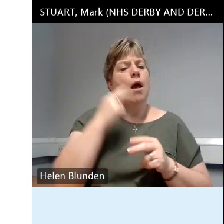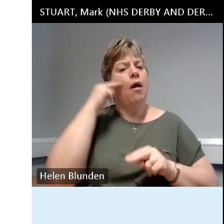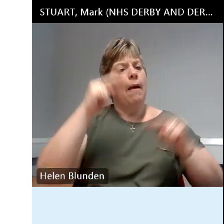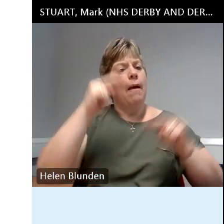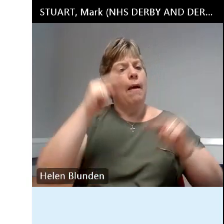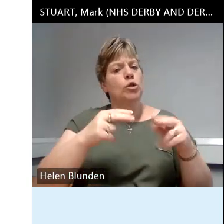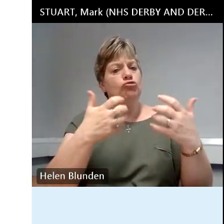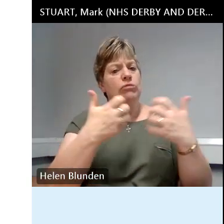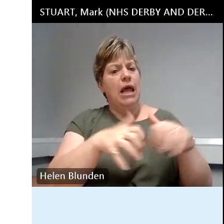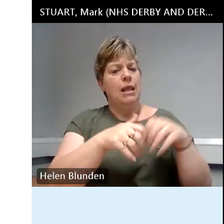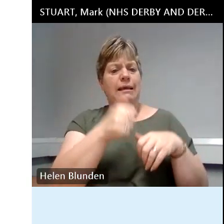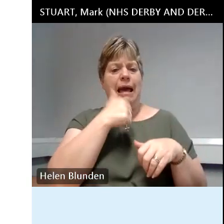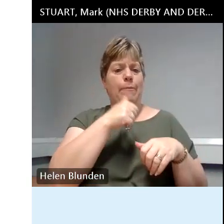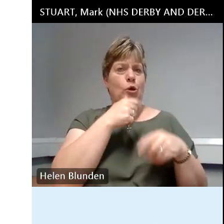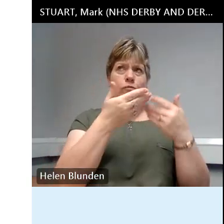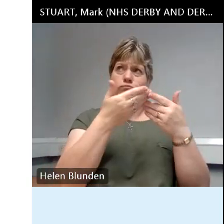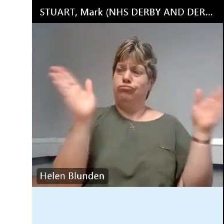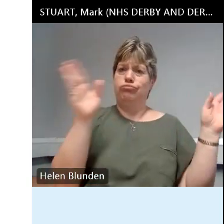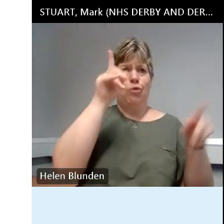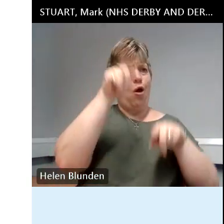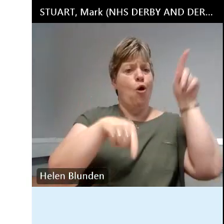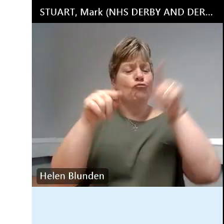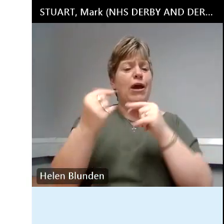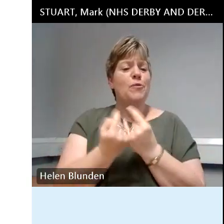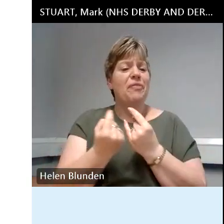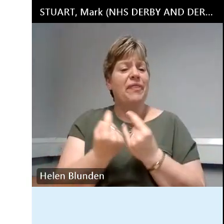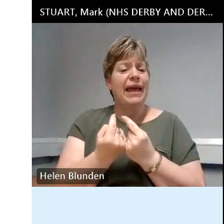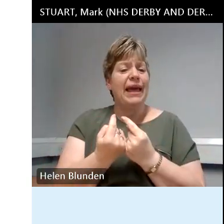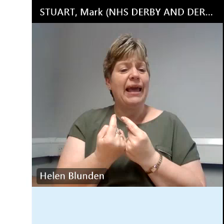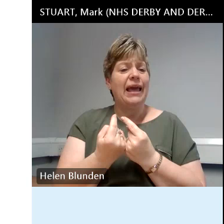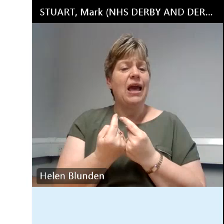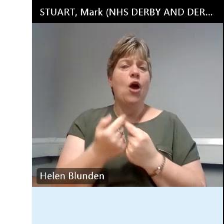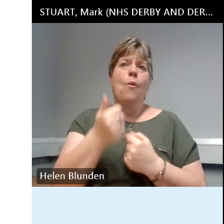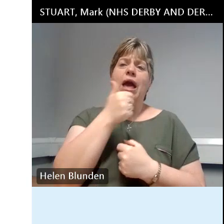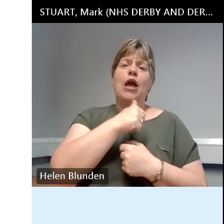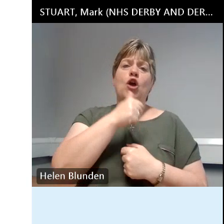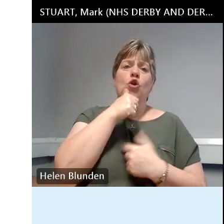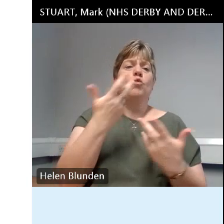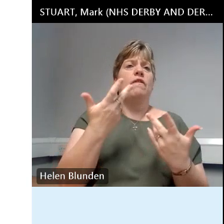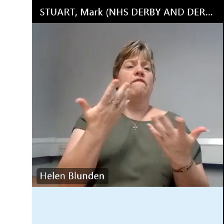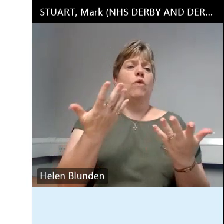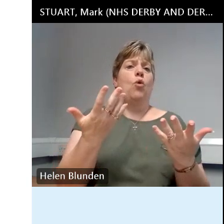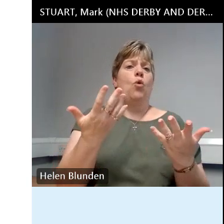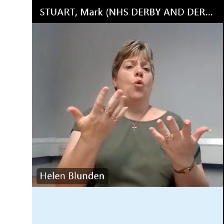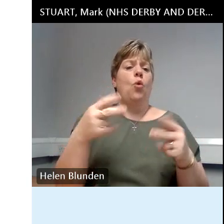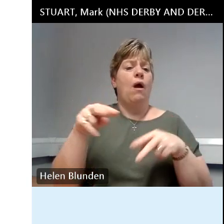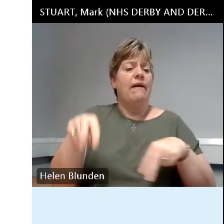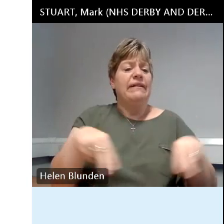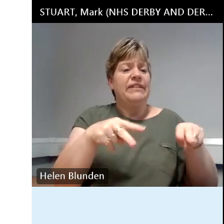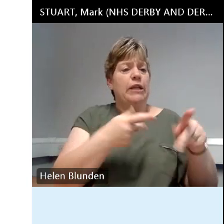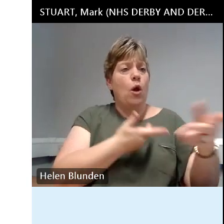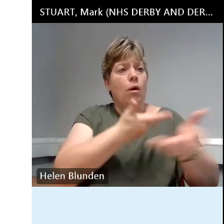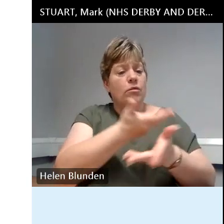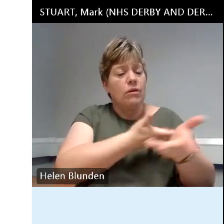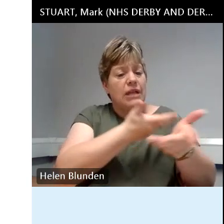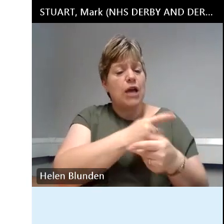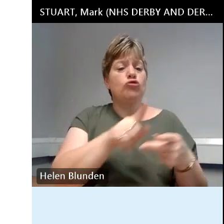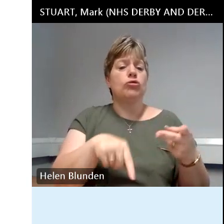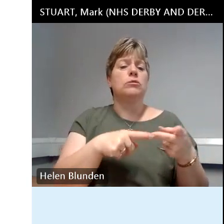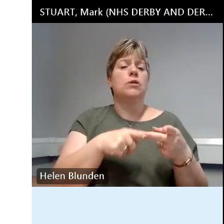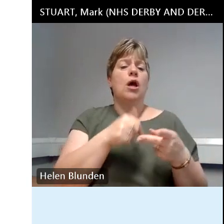for a range of different things. So we can use it for video consultations. We can use